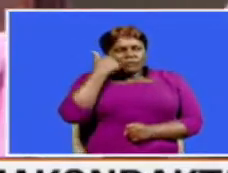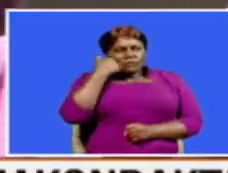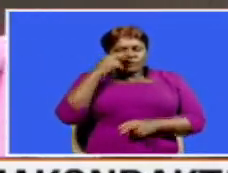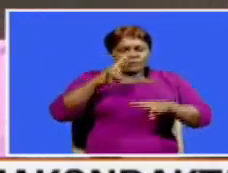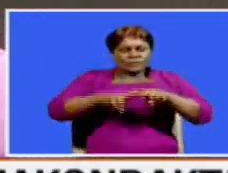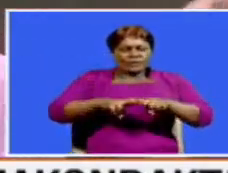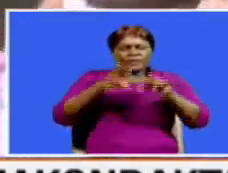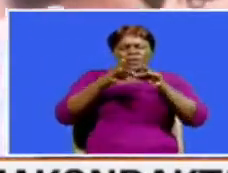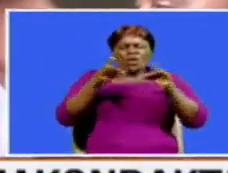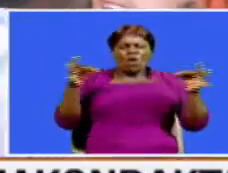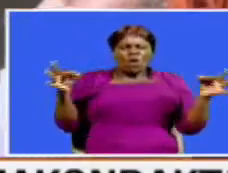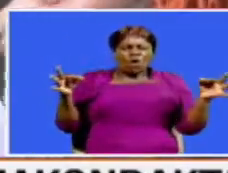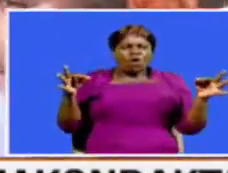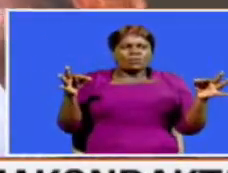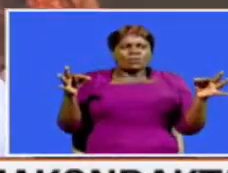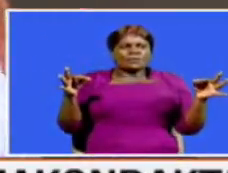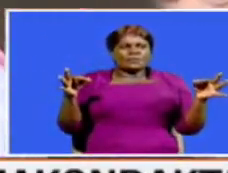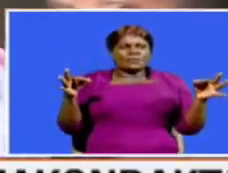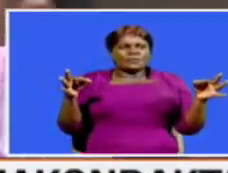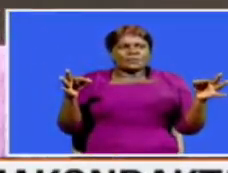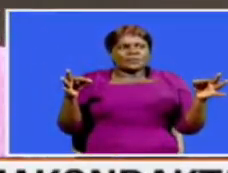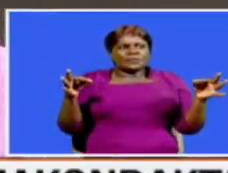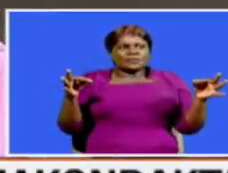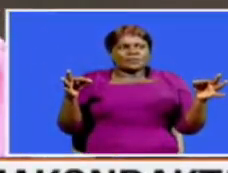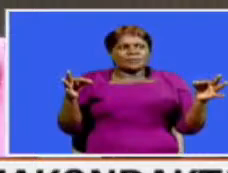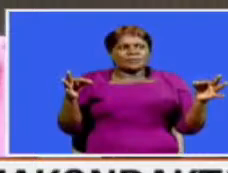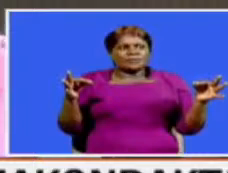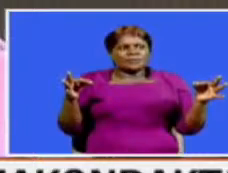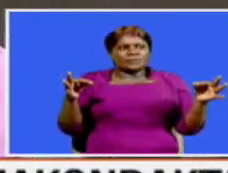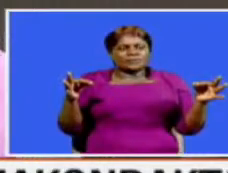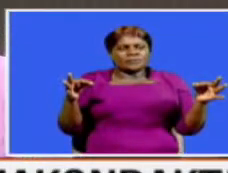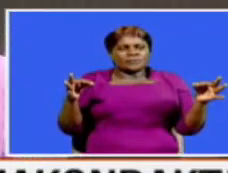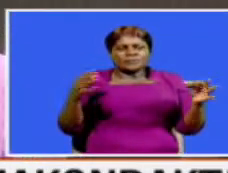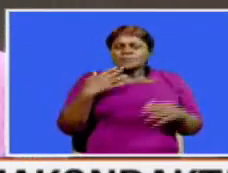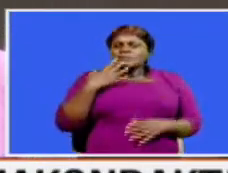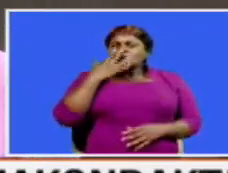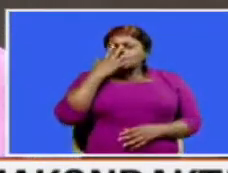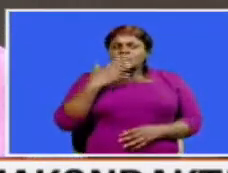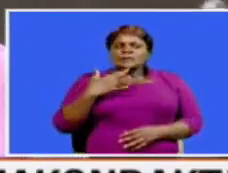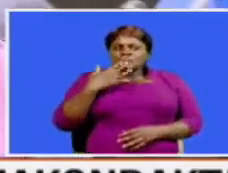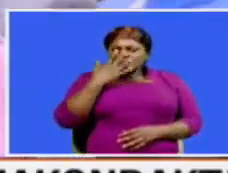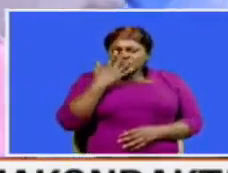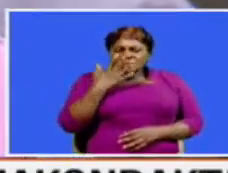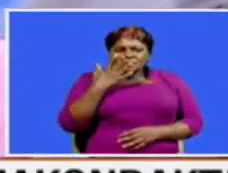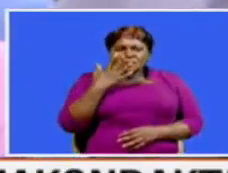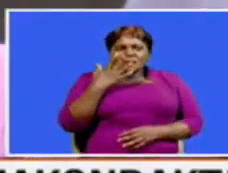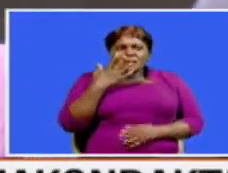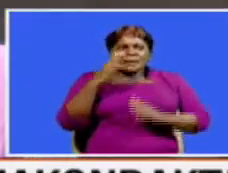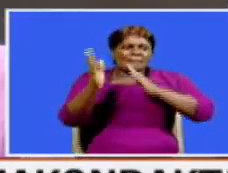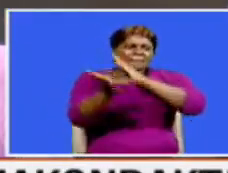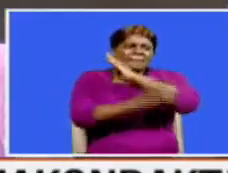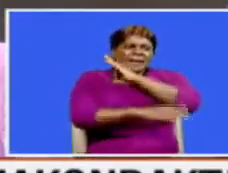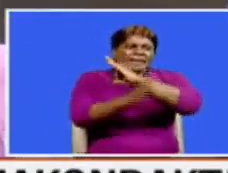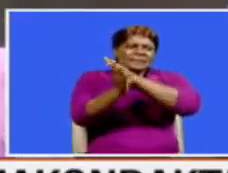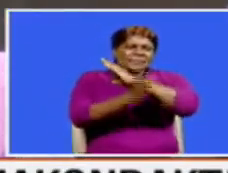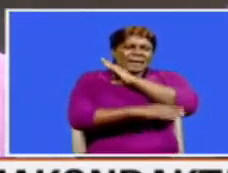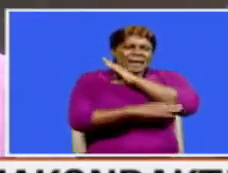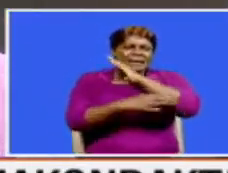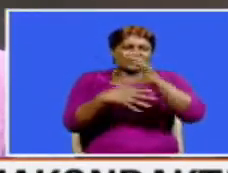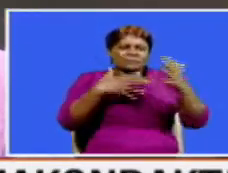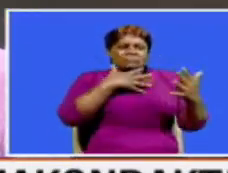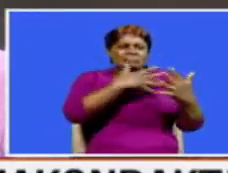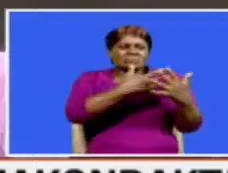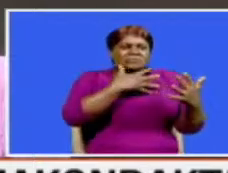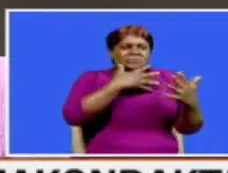sitting down, cholesterol, because of inhaling the bad